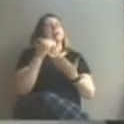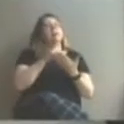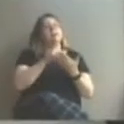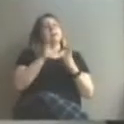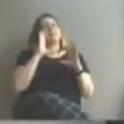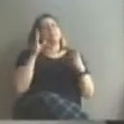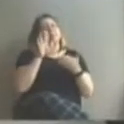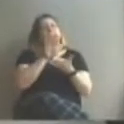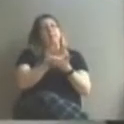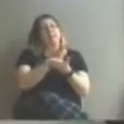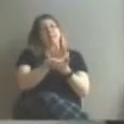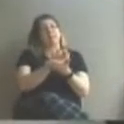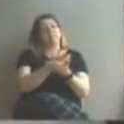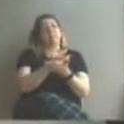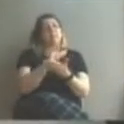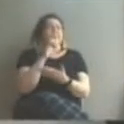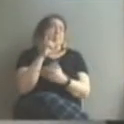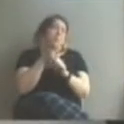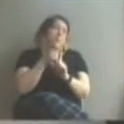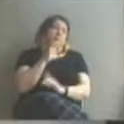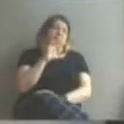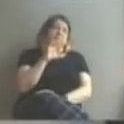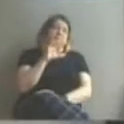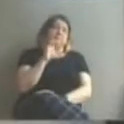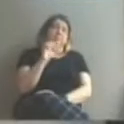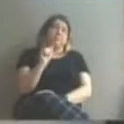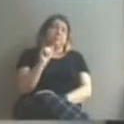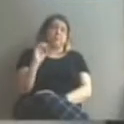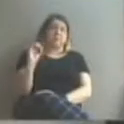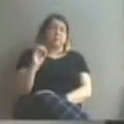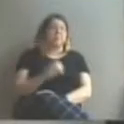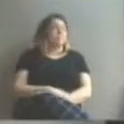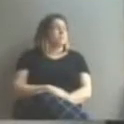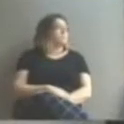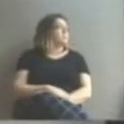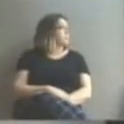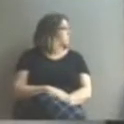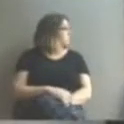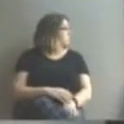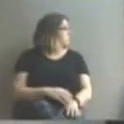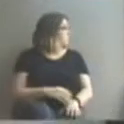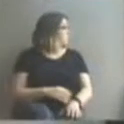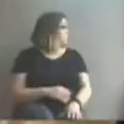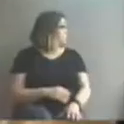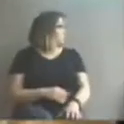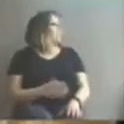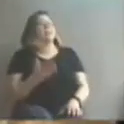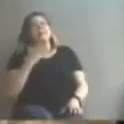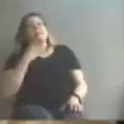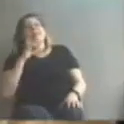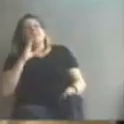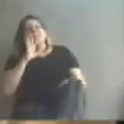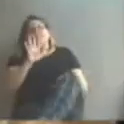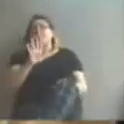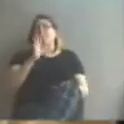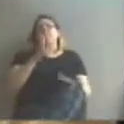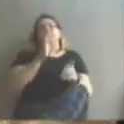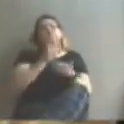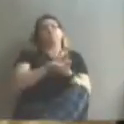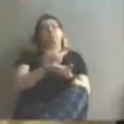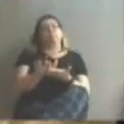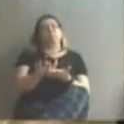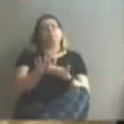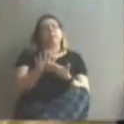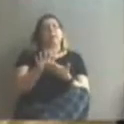on academics from the Chief Academic Officer. Dr. Herring. Yes, ma'am, and thank you for your very kind words, Board Member